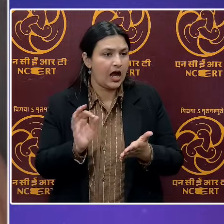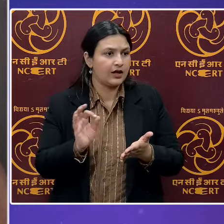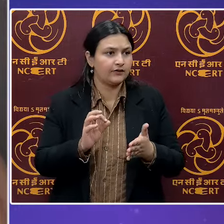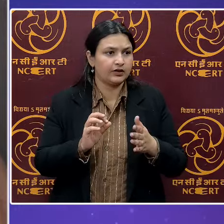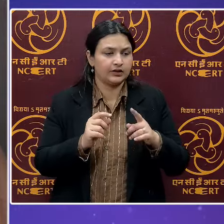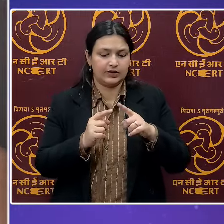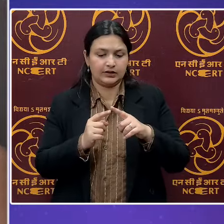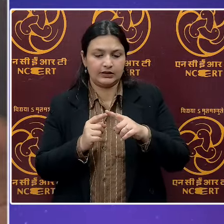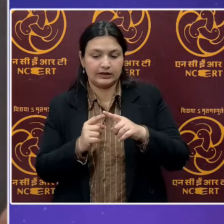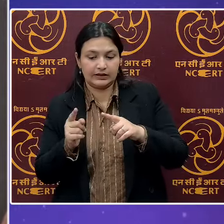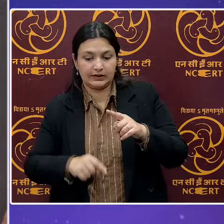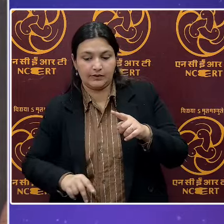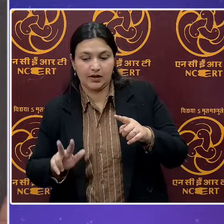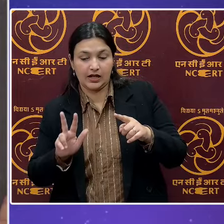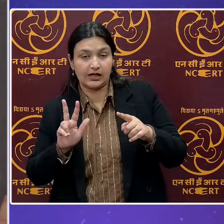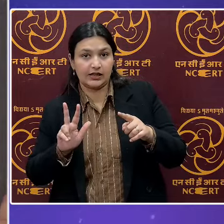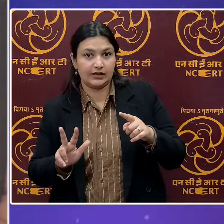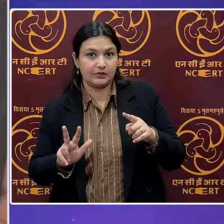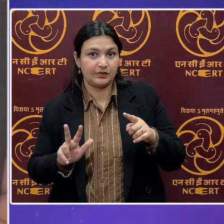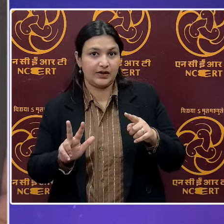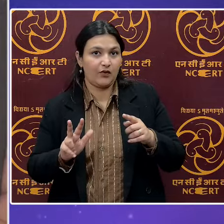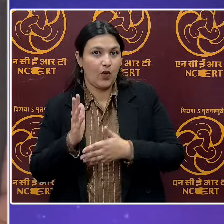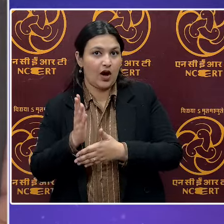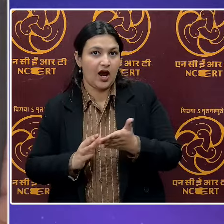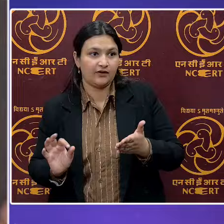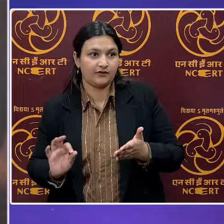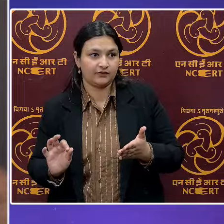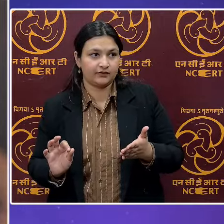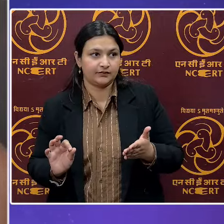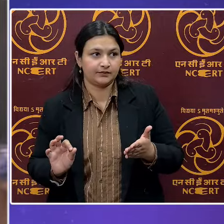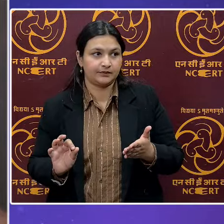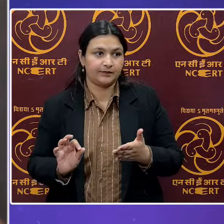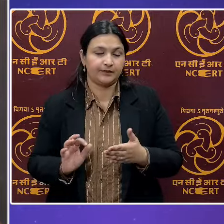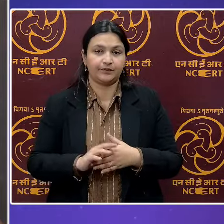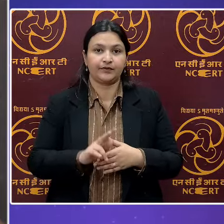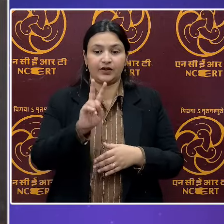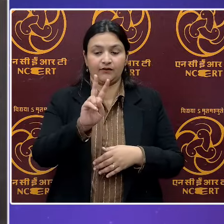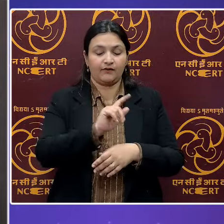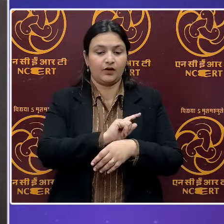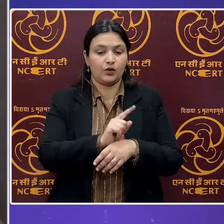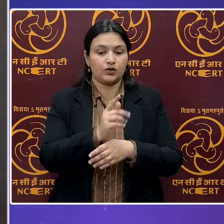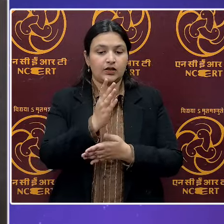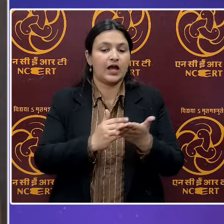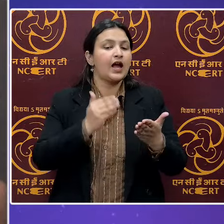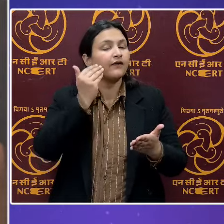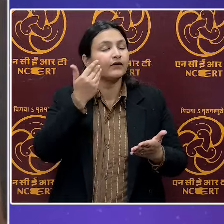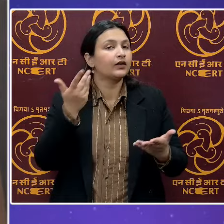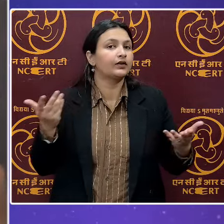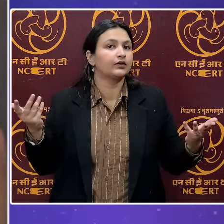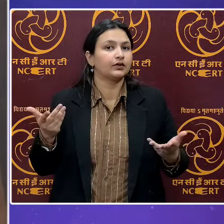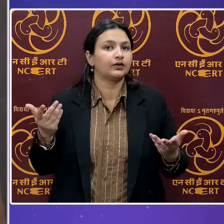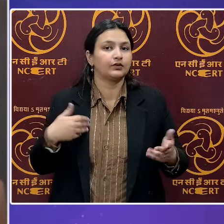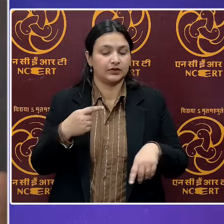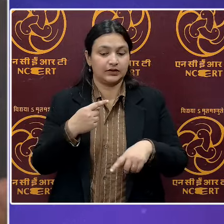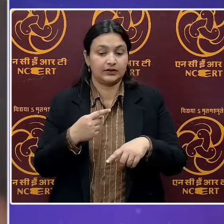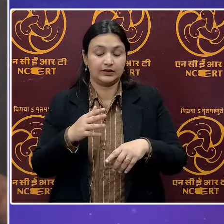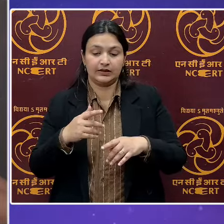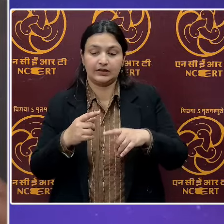8, because half of t by 4 is t by 8. Velocity become half only t after a time of t